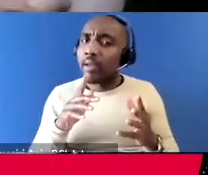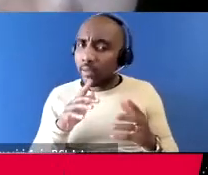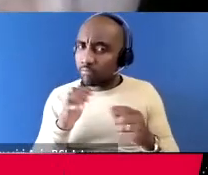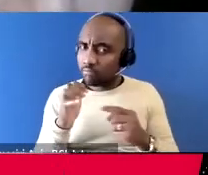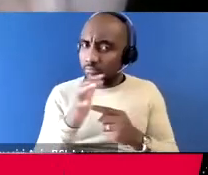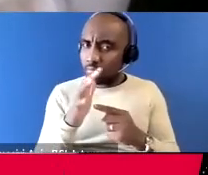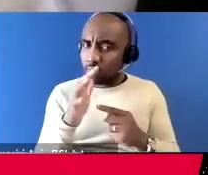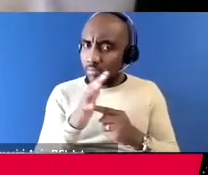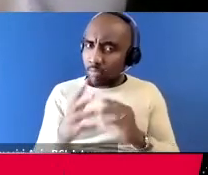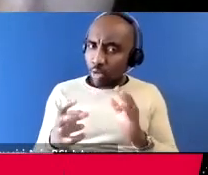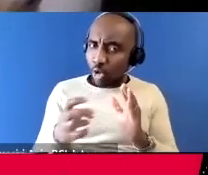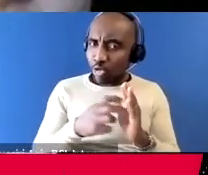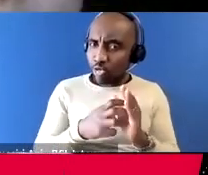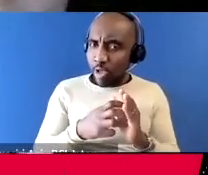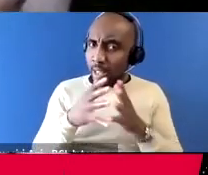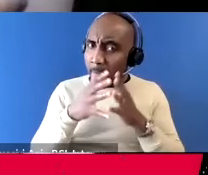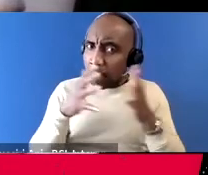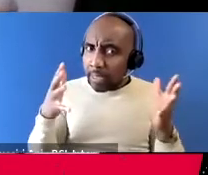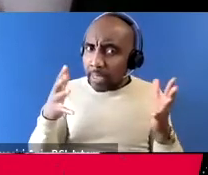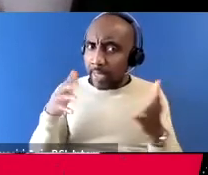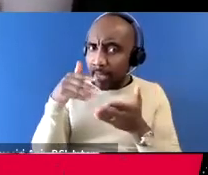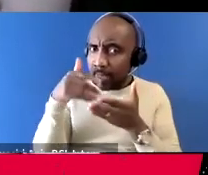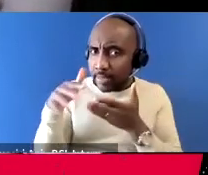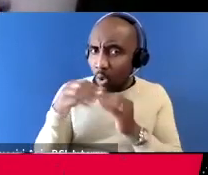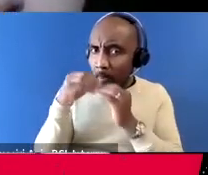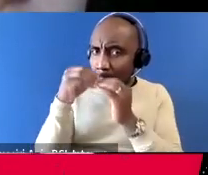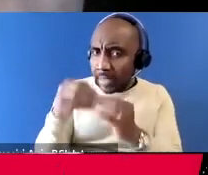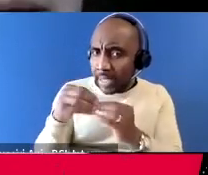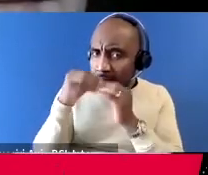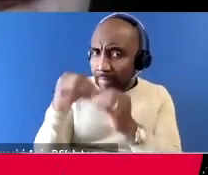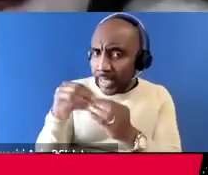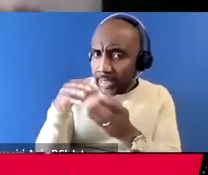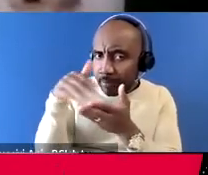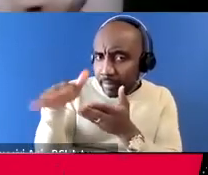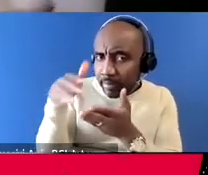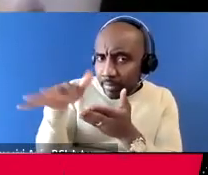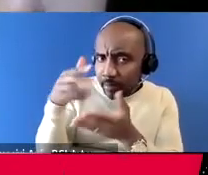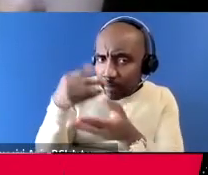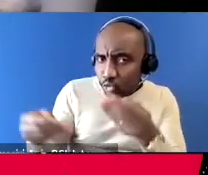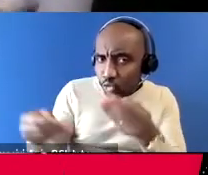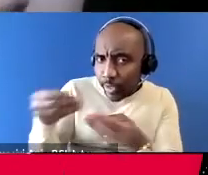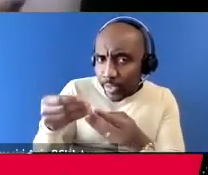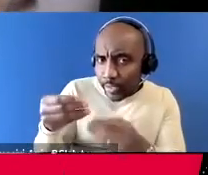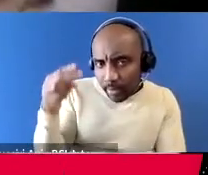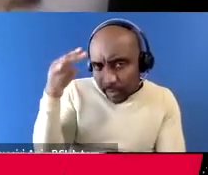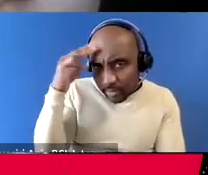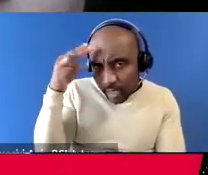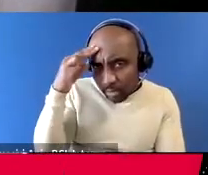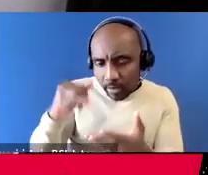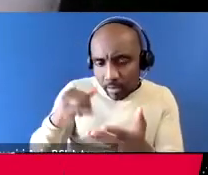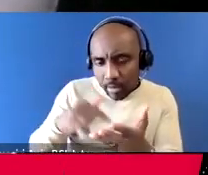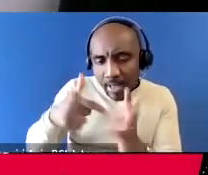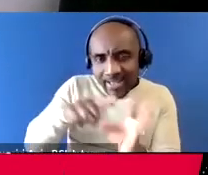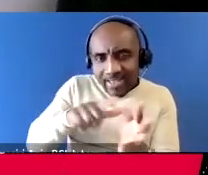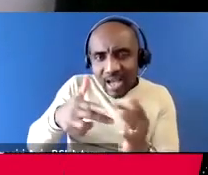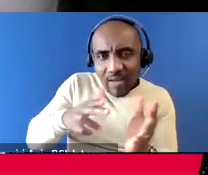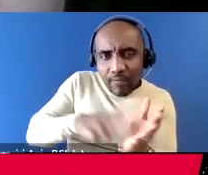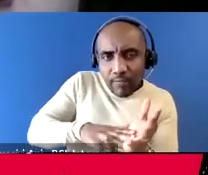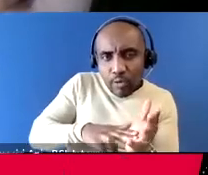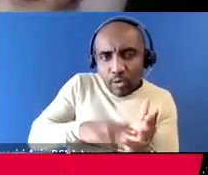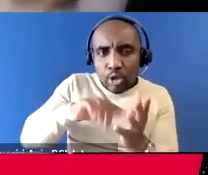contractor on the big arms deals, multi-billion arms deals with Saudi Arabia, and its BAEs, typhoons and tornadoes in the skies over